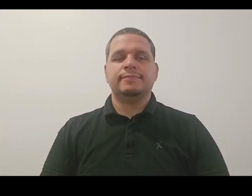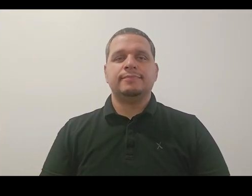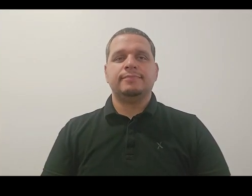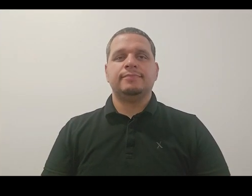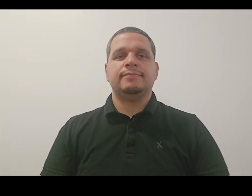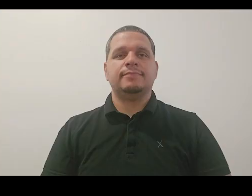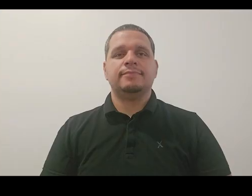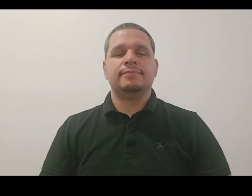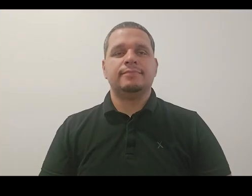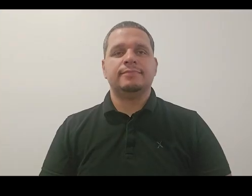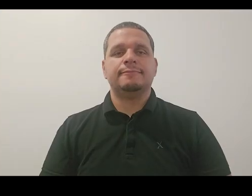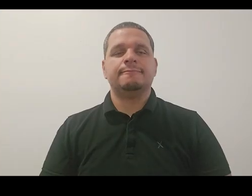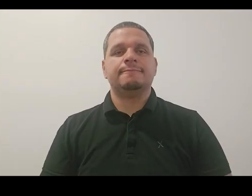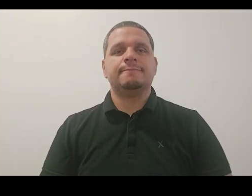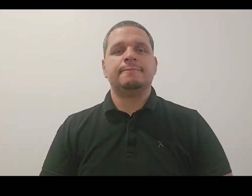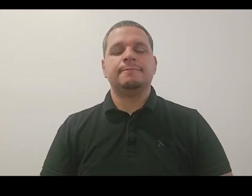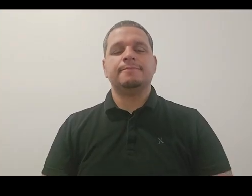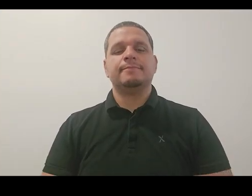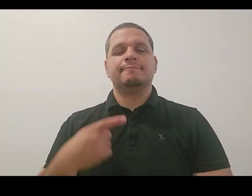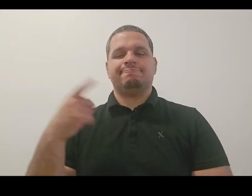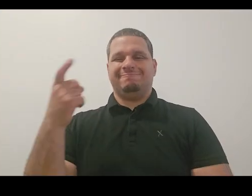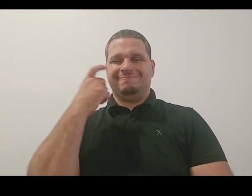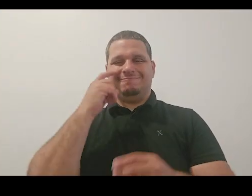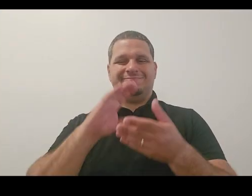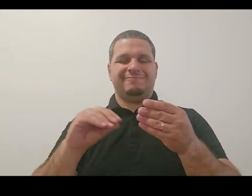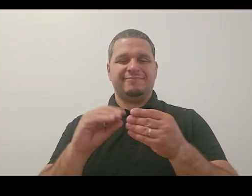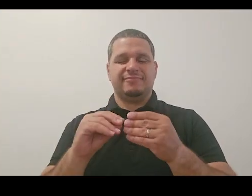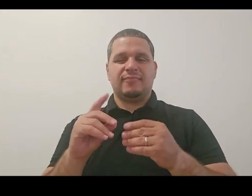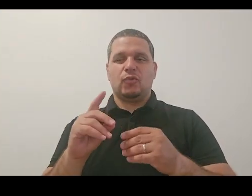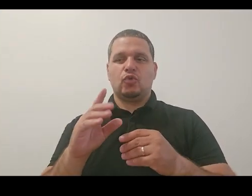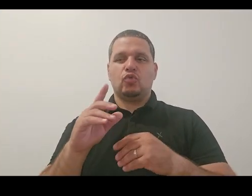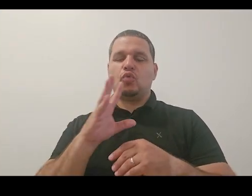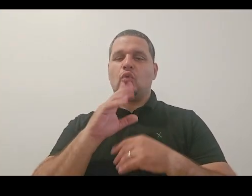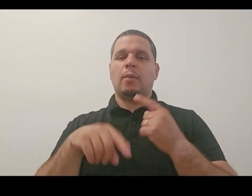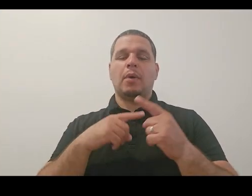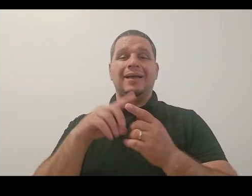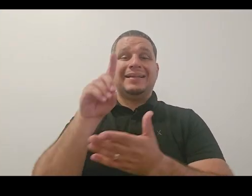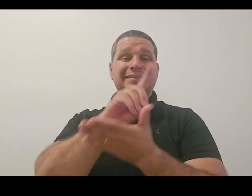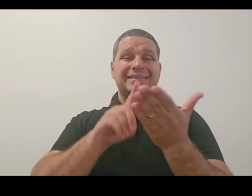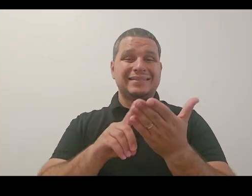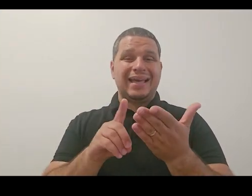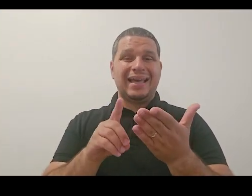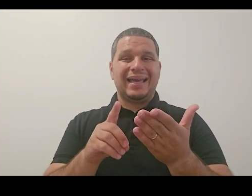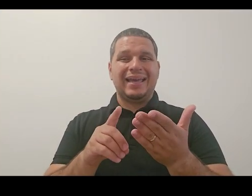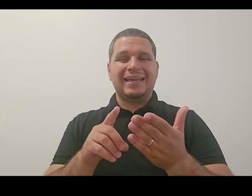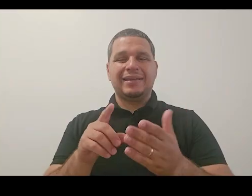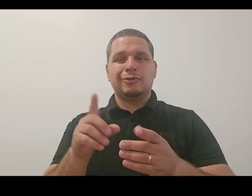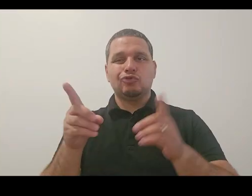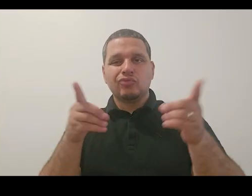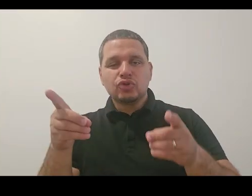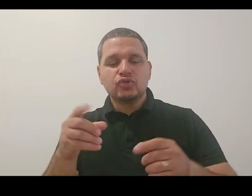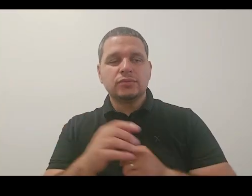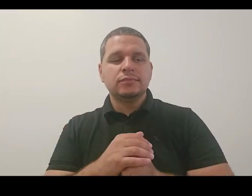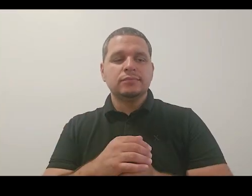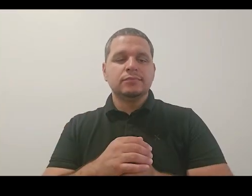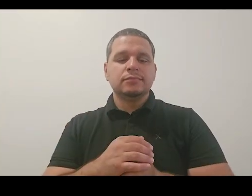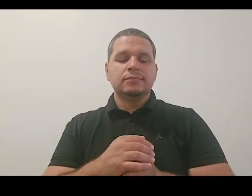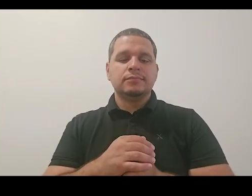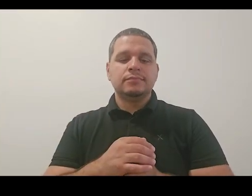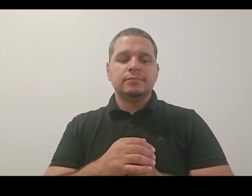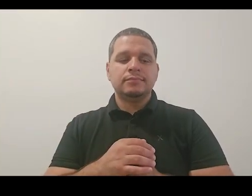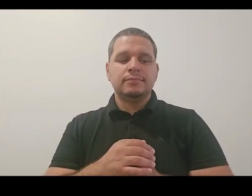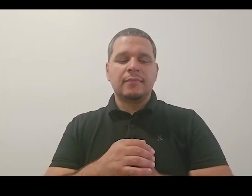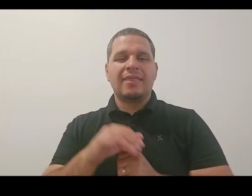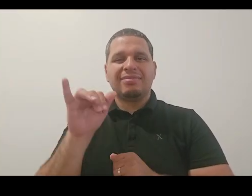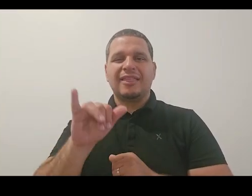of dovetailing off of what Chancey was saying about building or like designing interactions